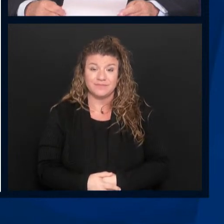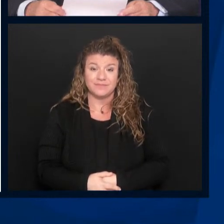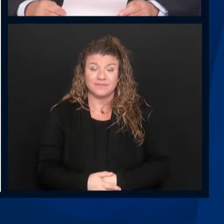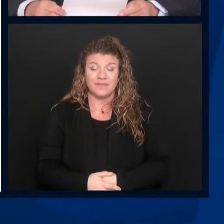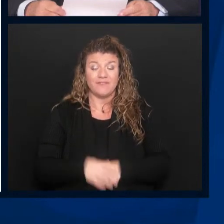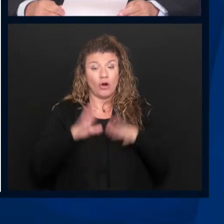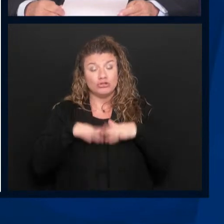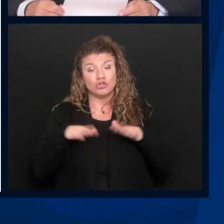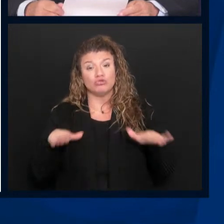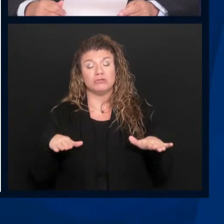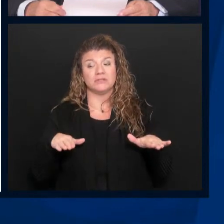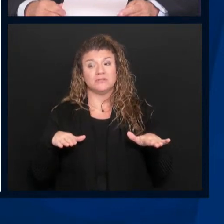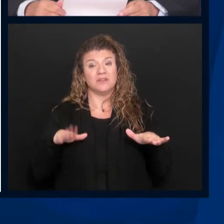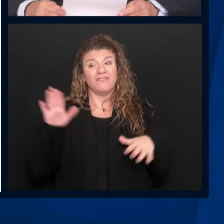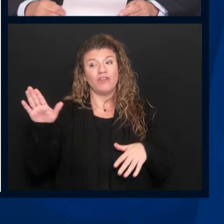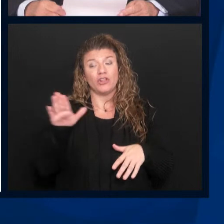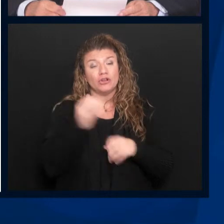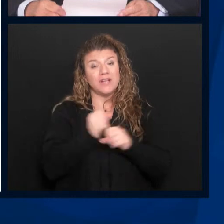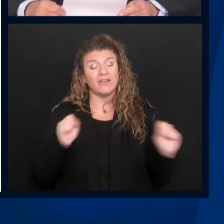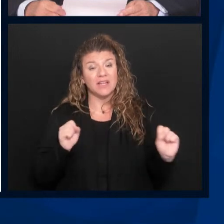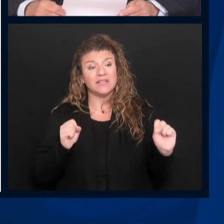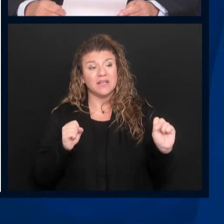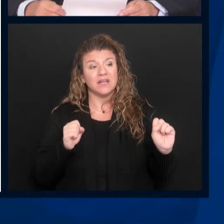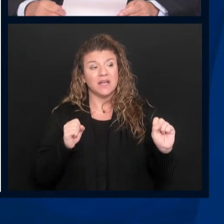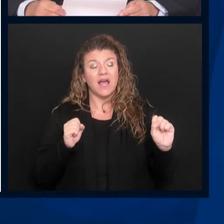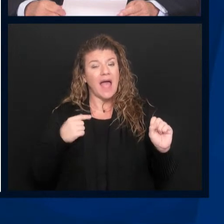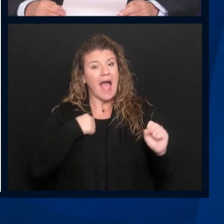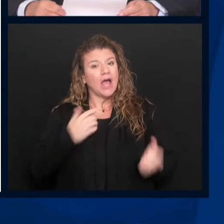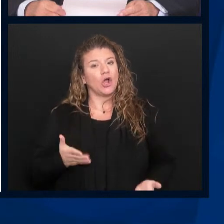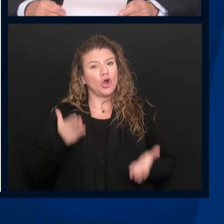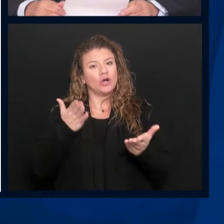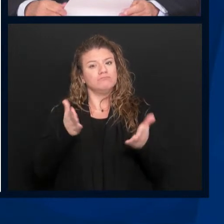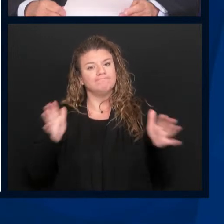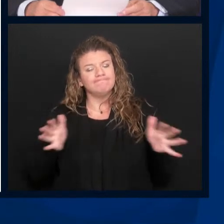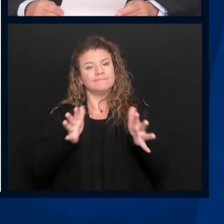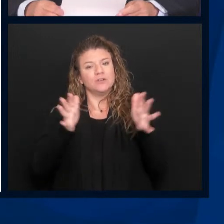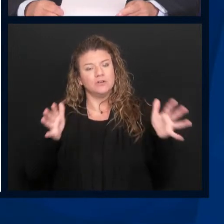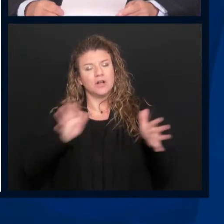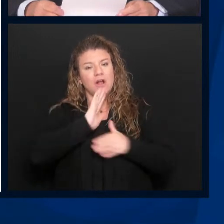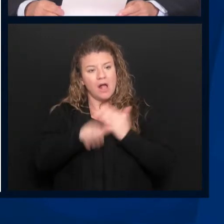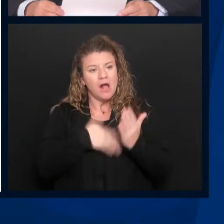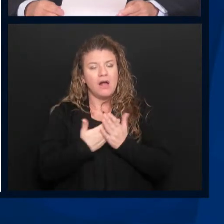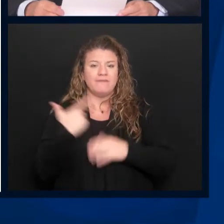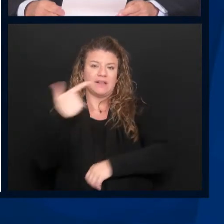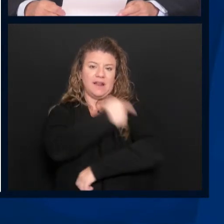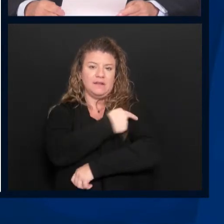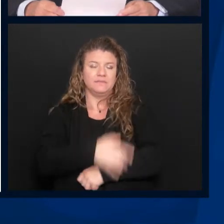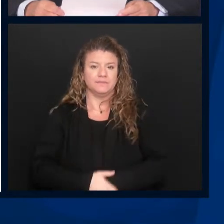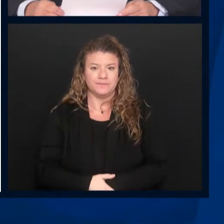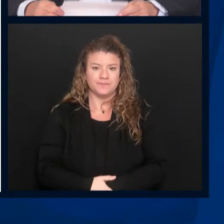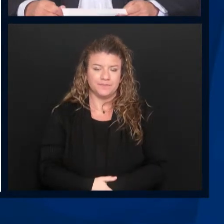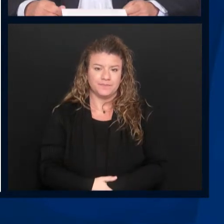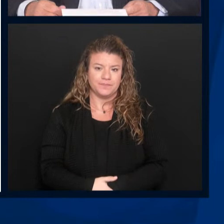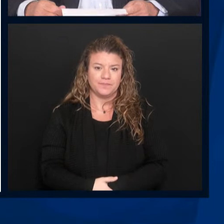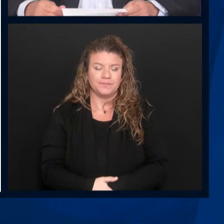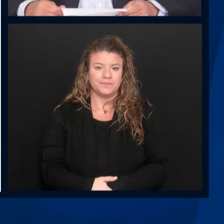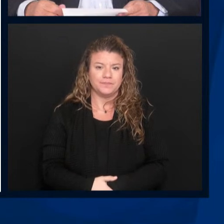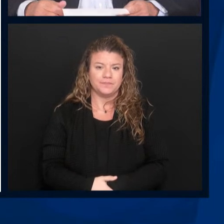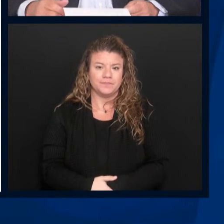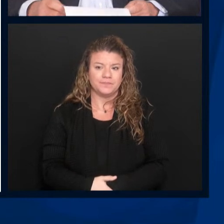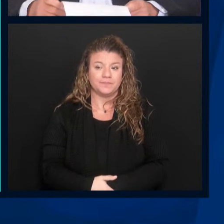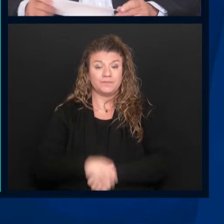for our children, for their sake, absolutely, I would encourage in every way to get them vaccinated.